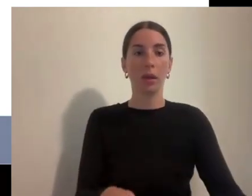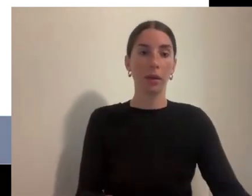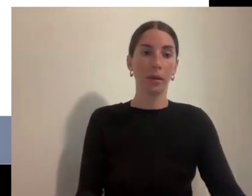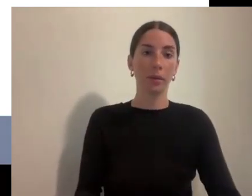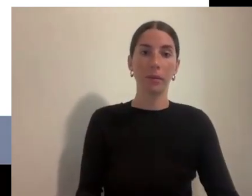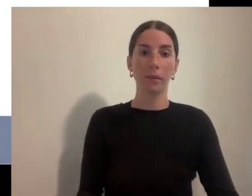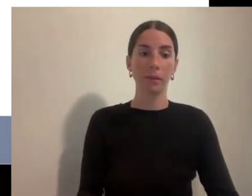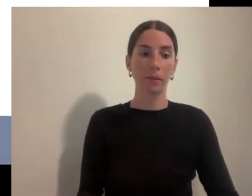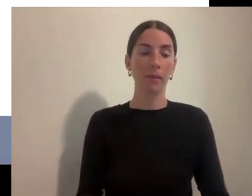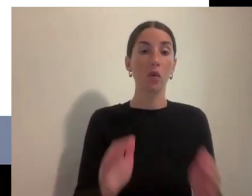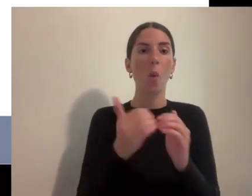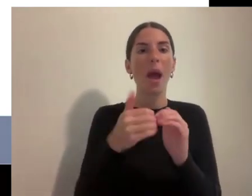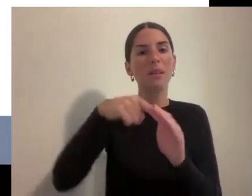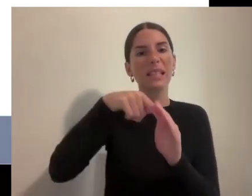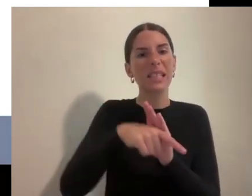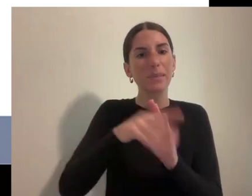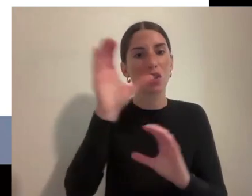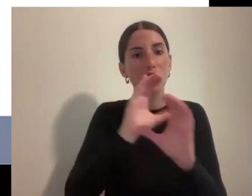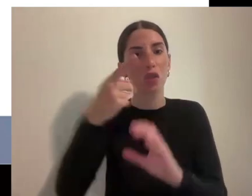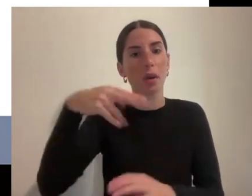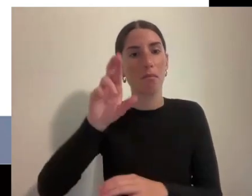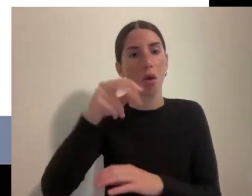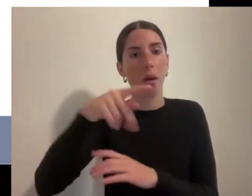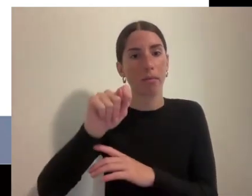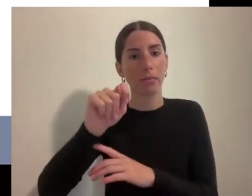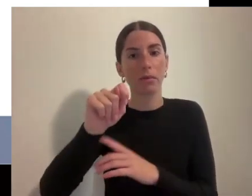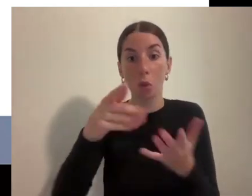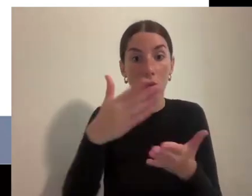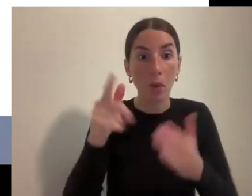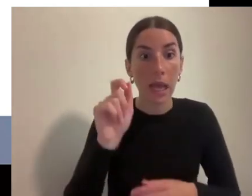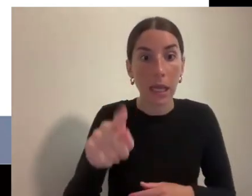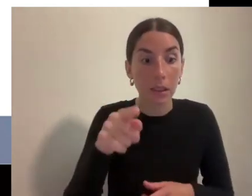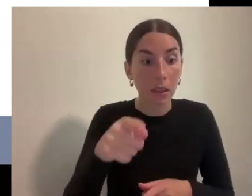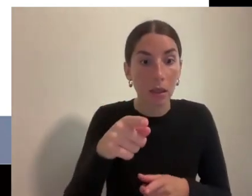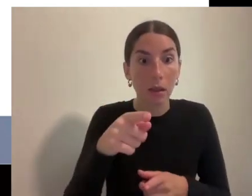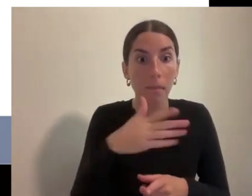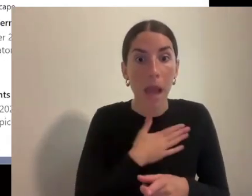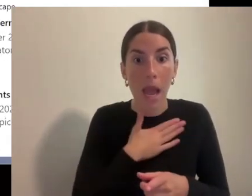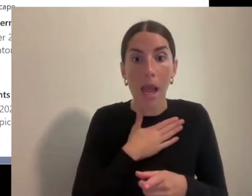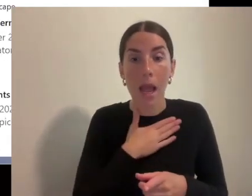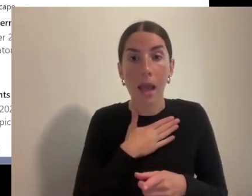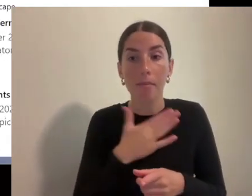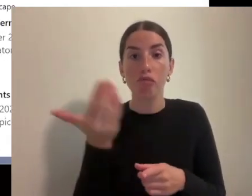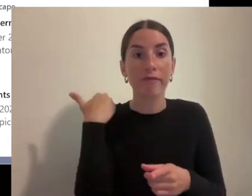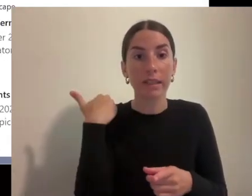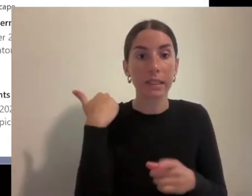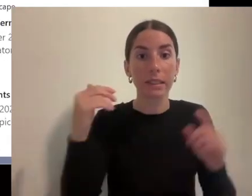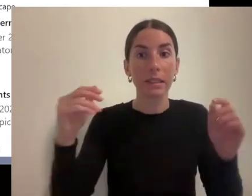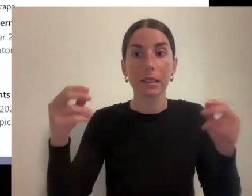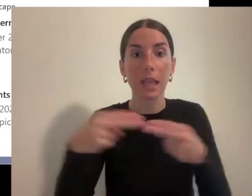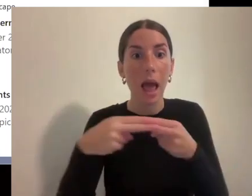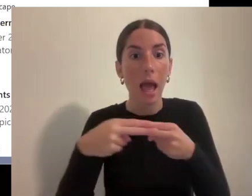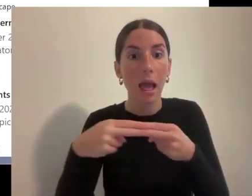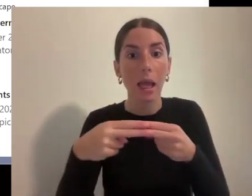deep search prompted? Someone was asking. Well, let me go back to my previous slide here. You see